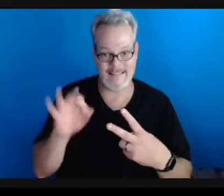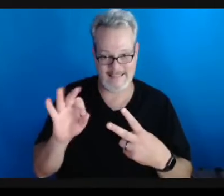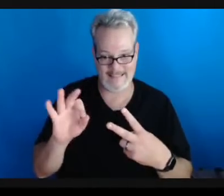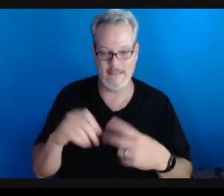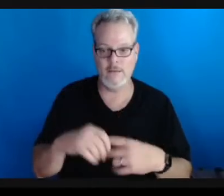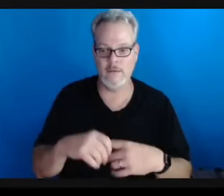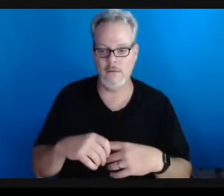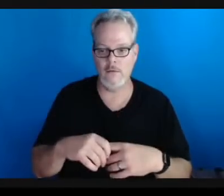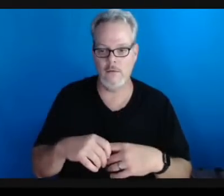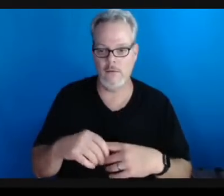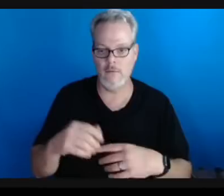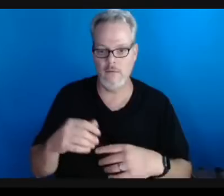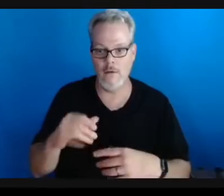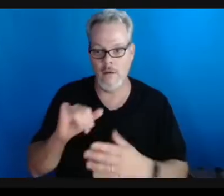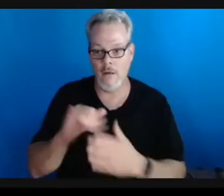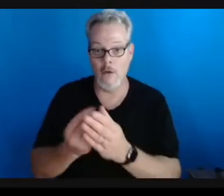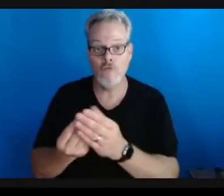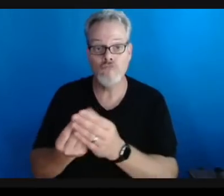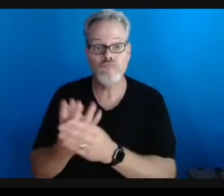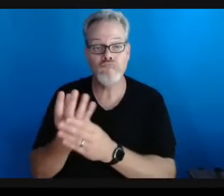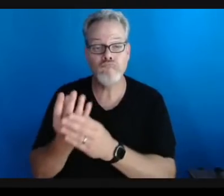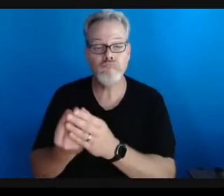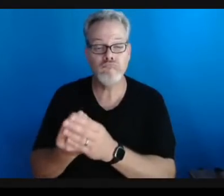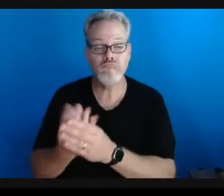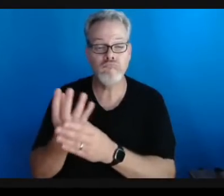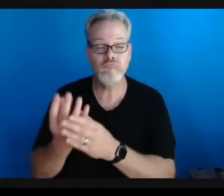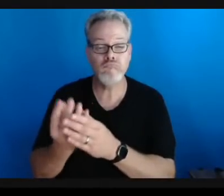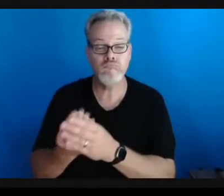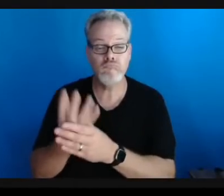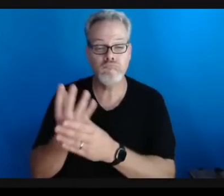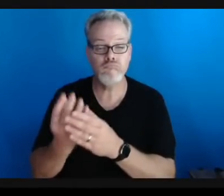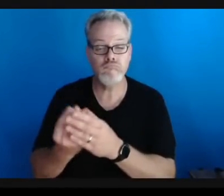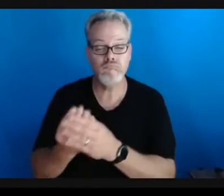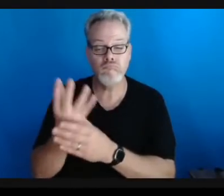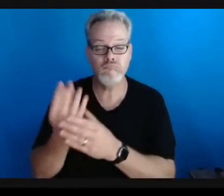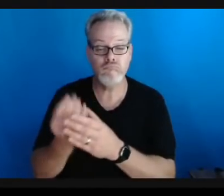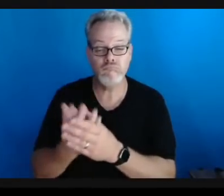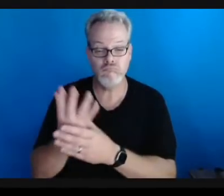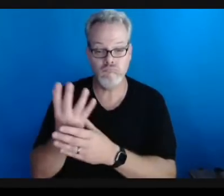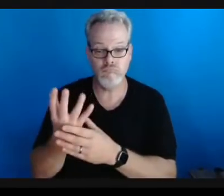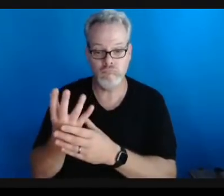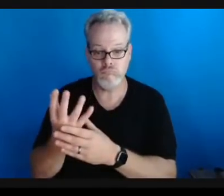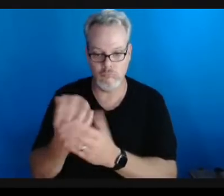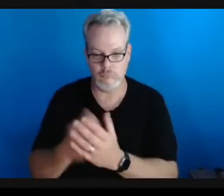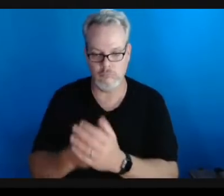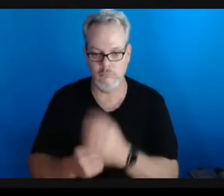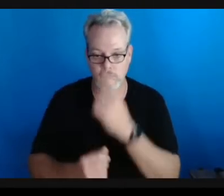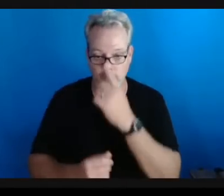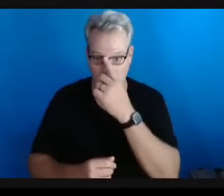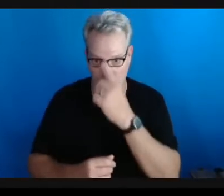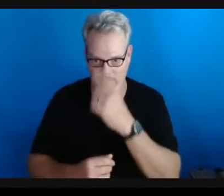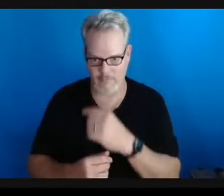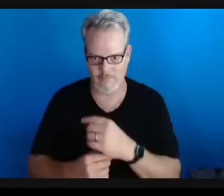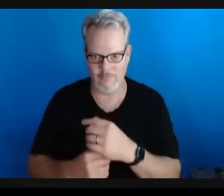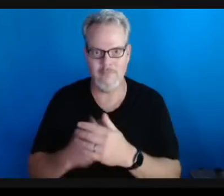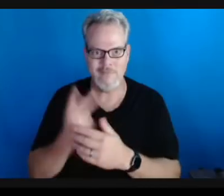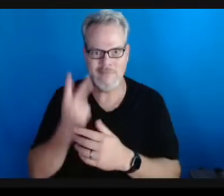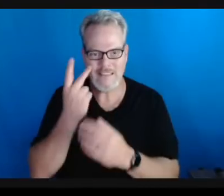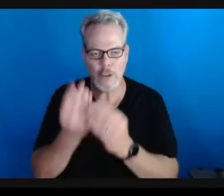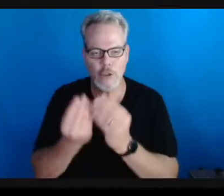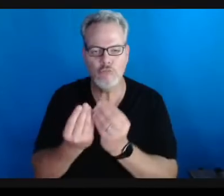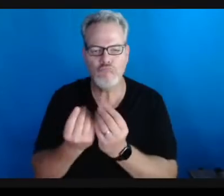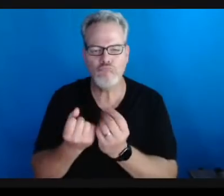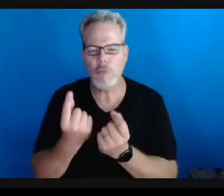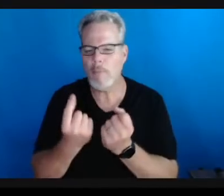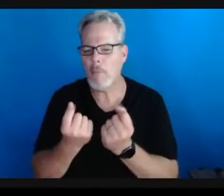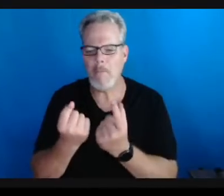precursor activity, the fountains, the in-between time there. I'll play that one more time. Some spatter beforehand, glow from both